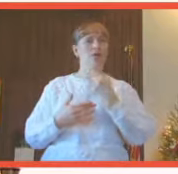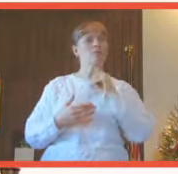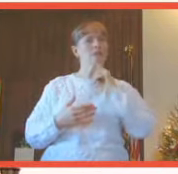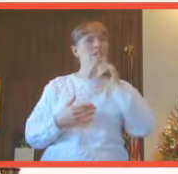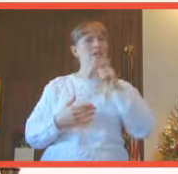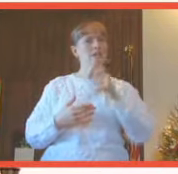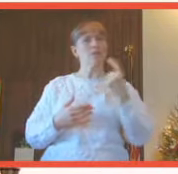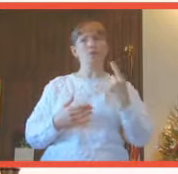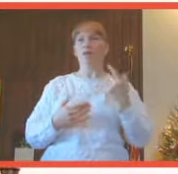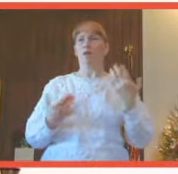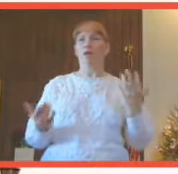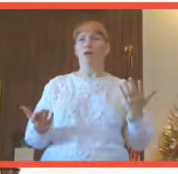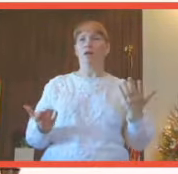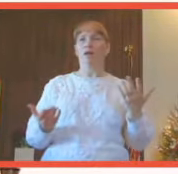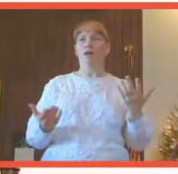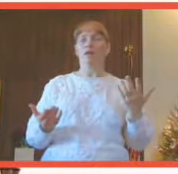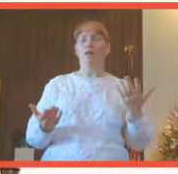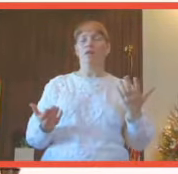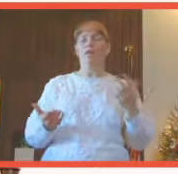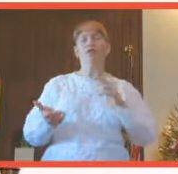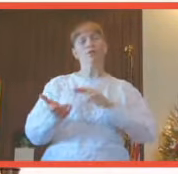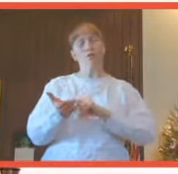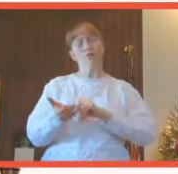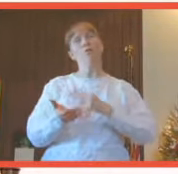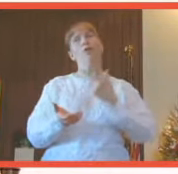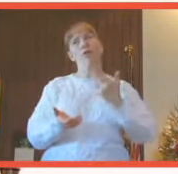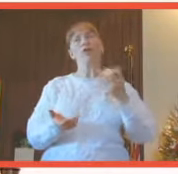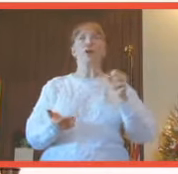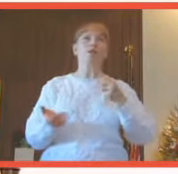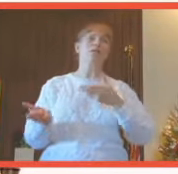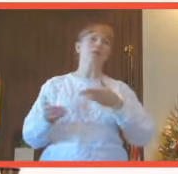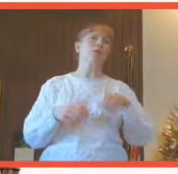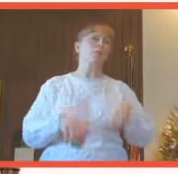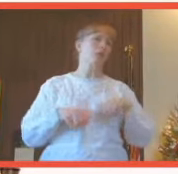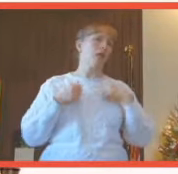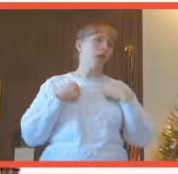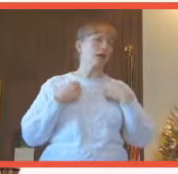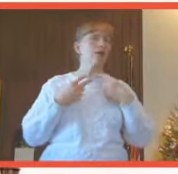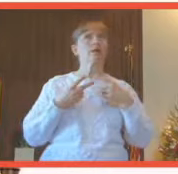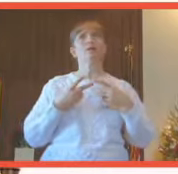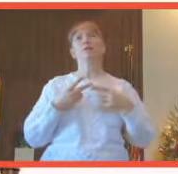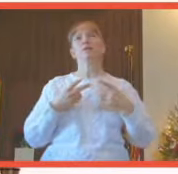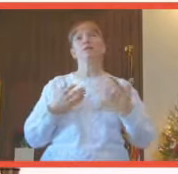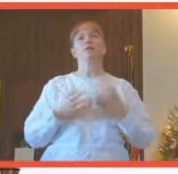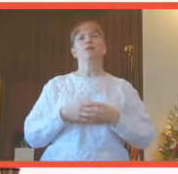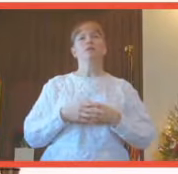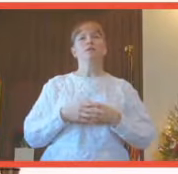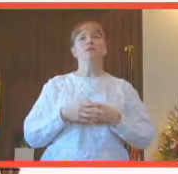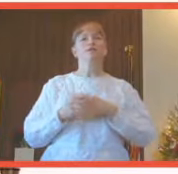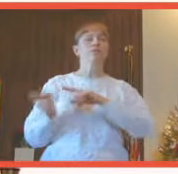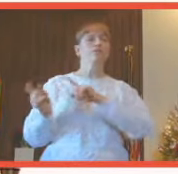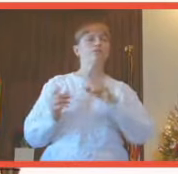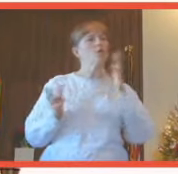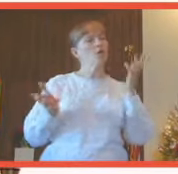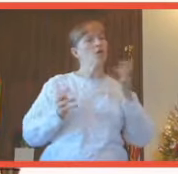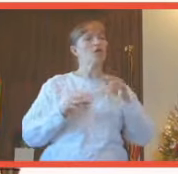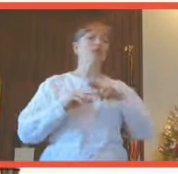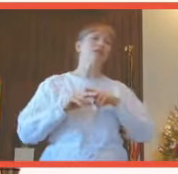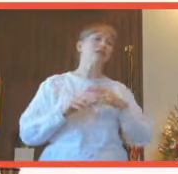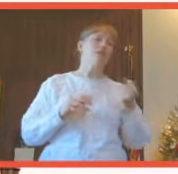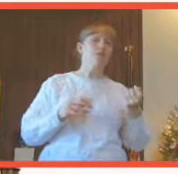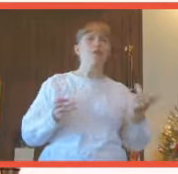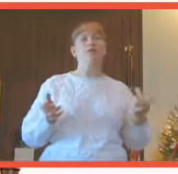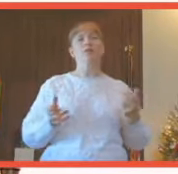need. But the nurses were there, and they would bring her a blanket or come and talk and sit with